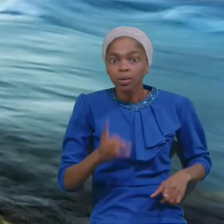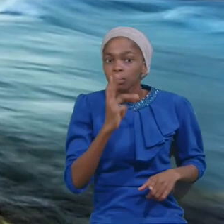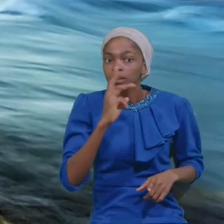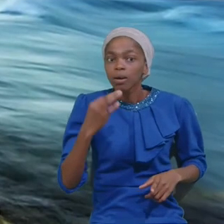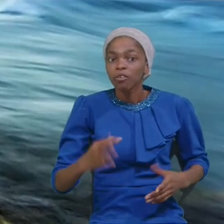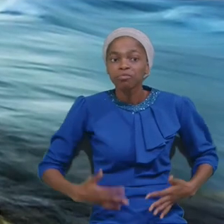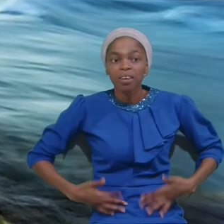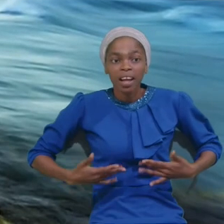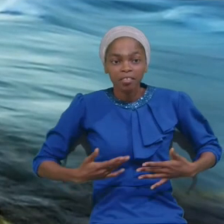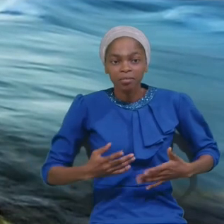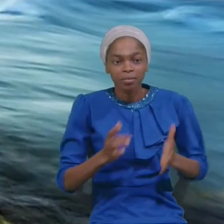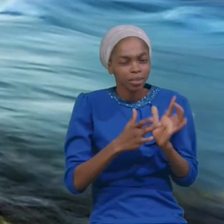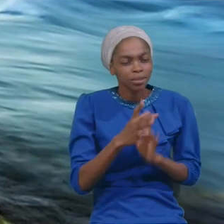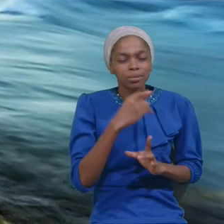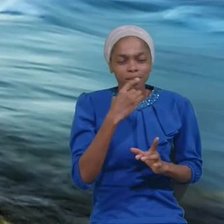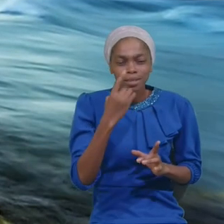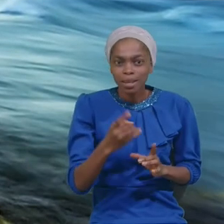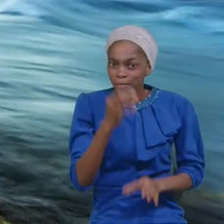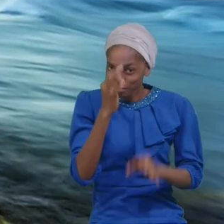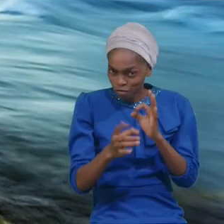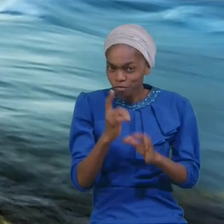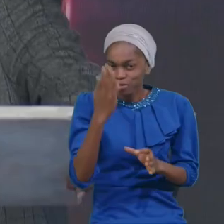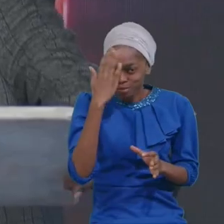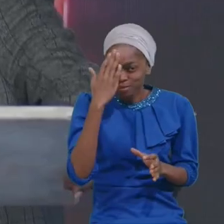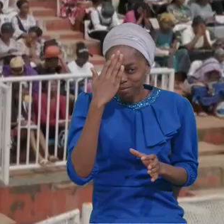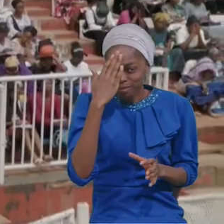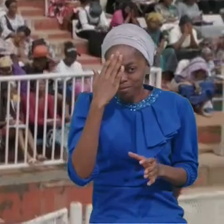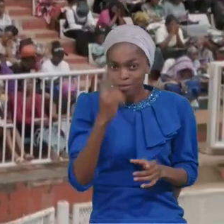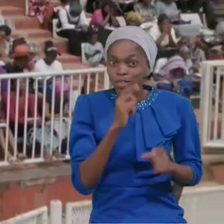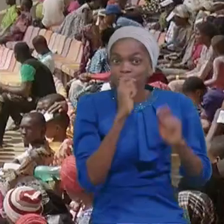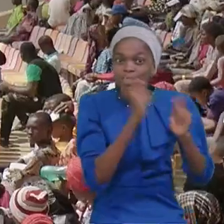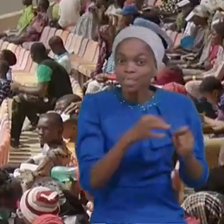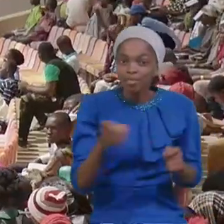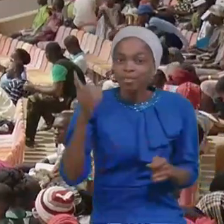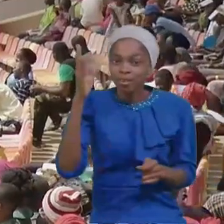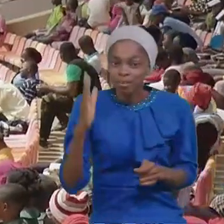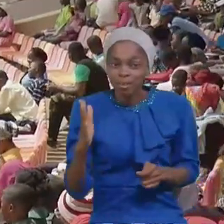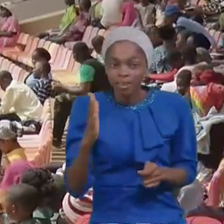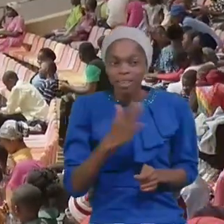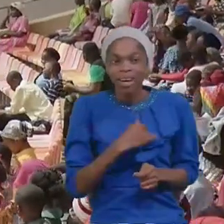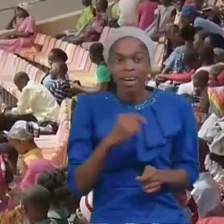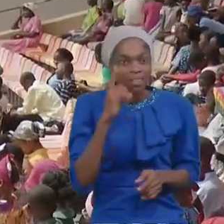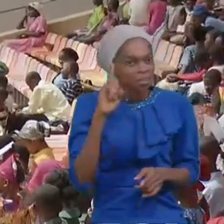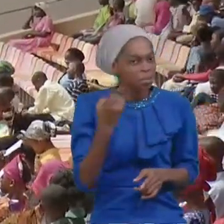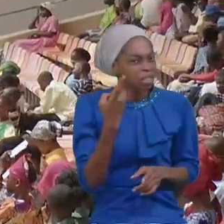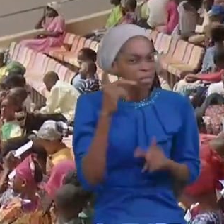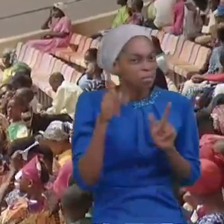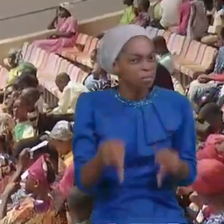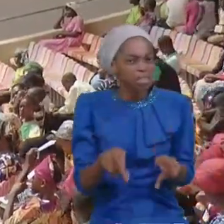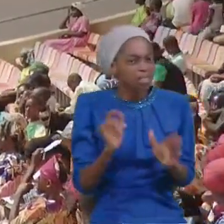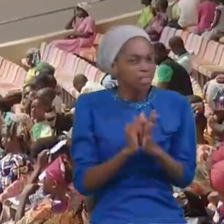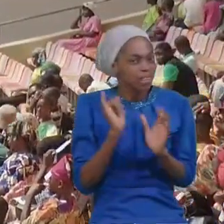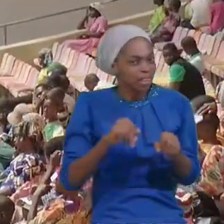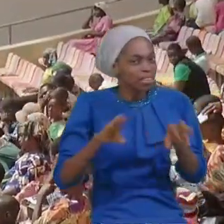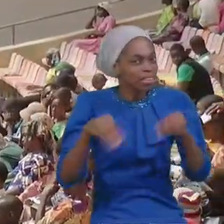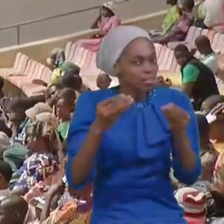and the only one that can give you the living waters, thou would ever ask him,